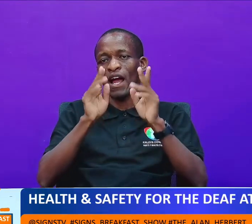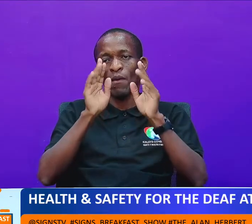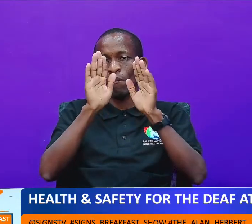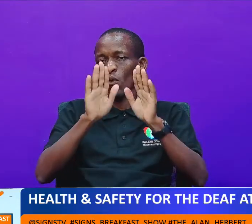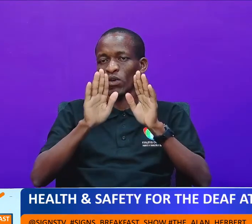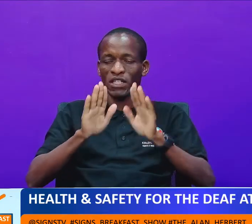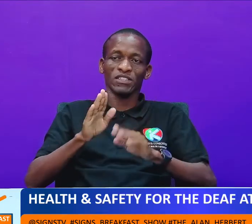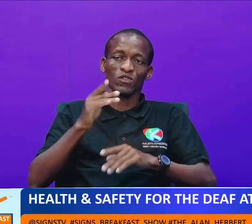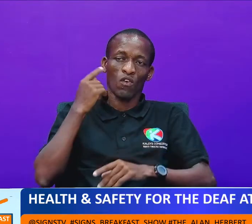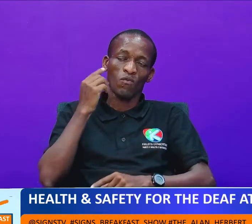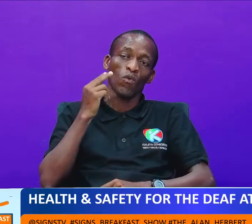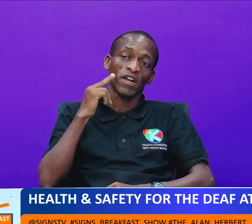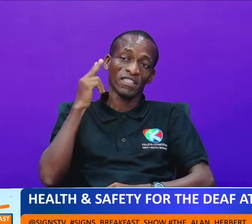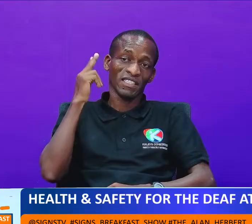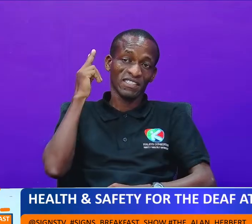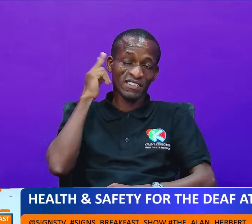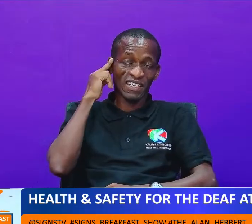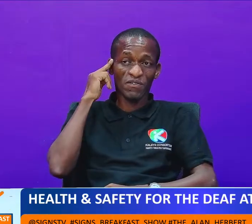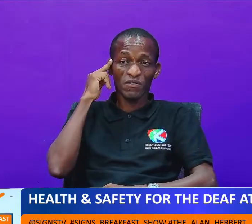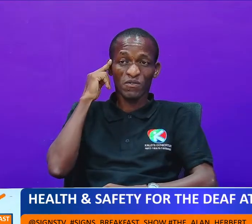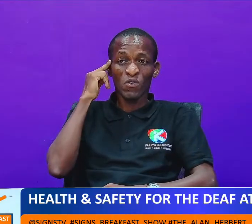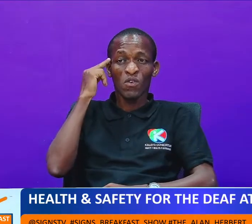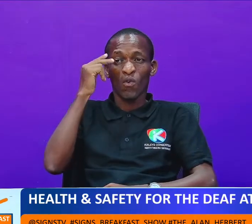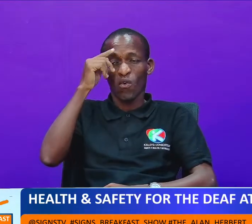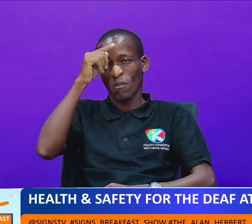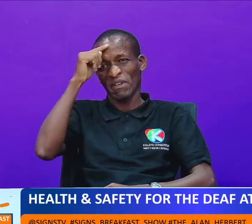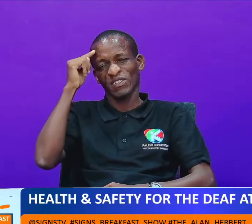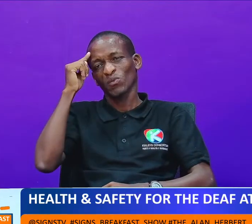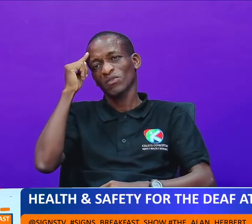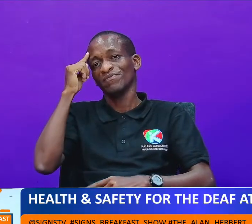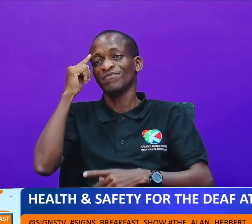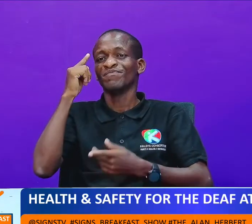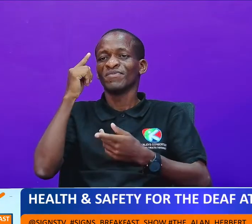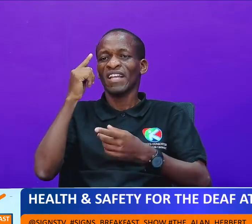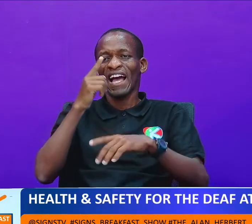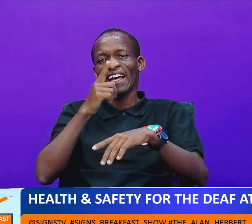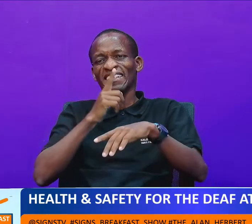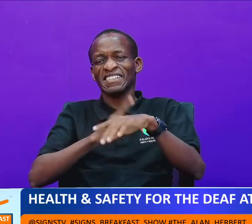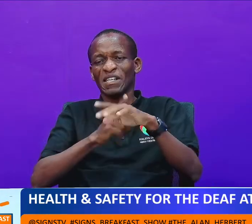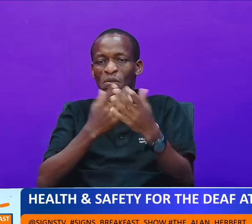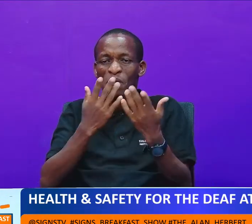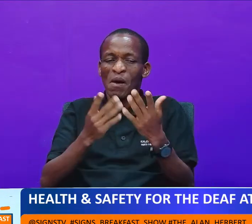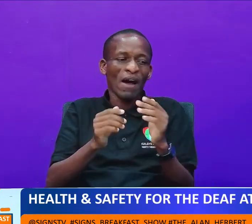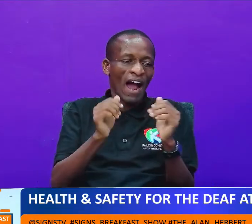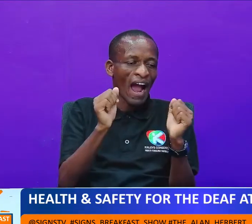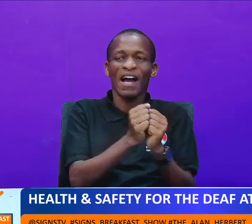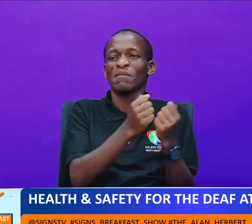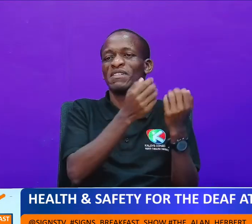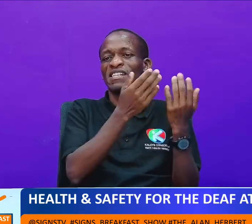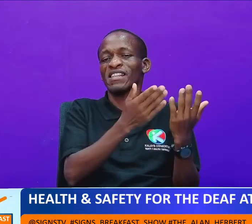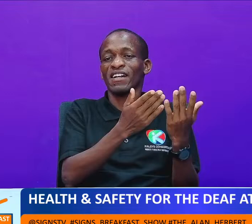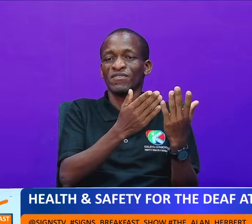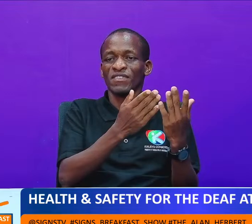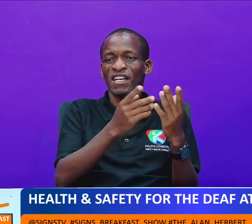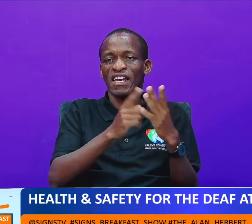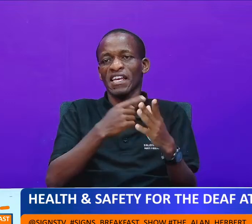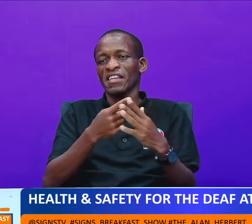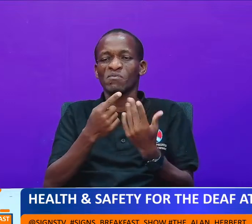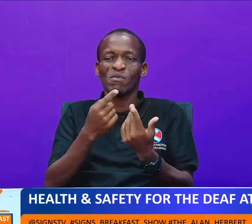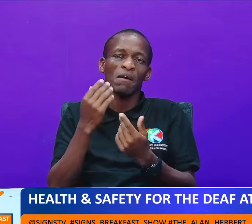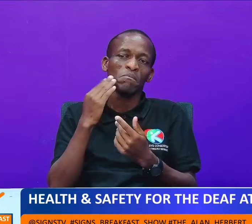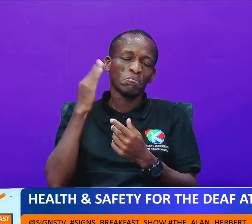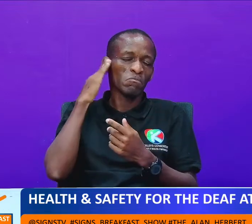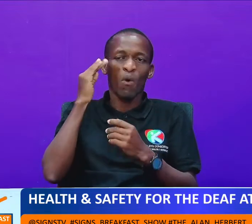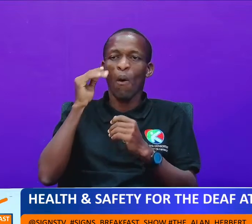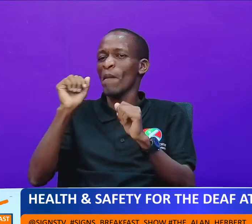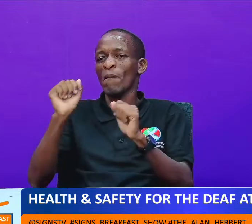I'll say that the training to the deaf community is very important because most of the